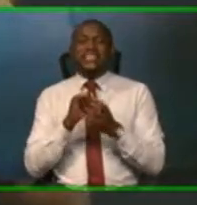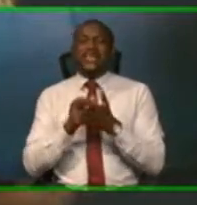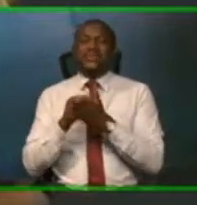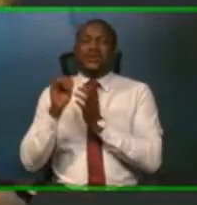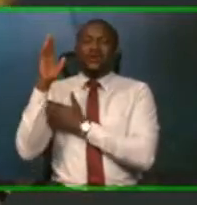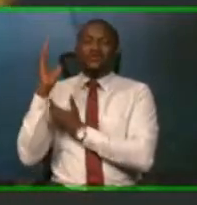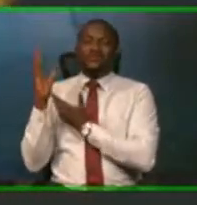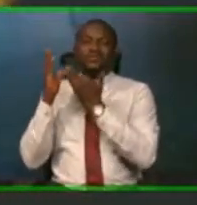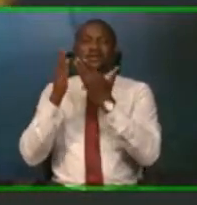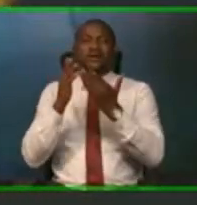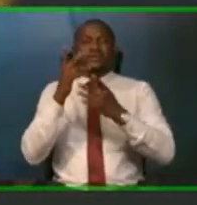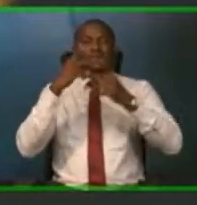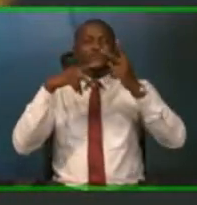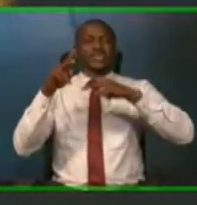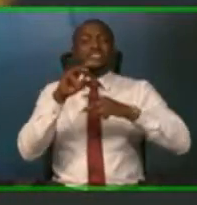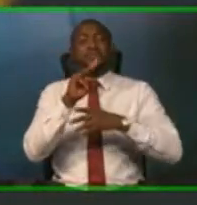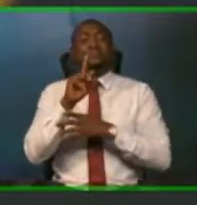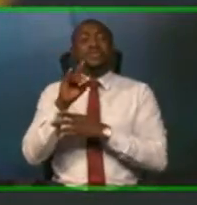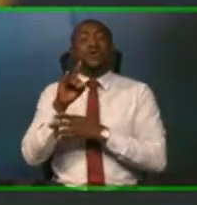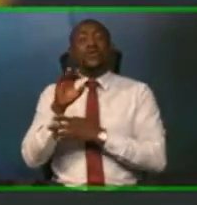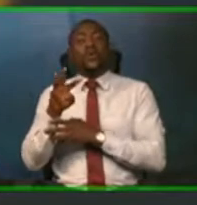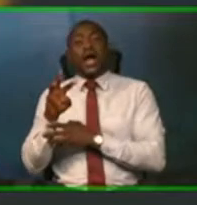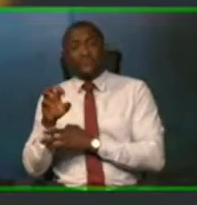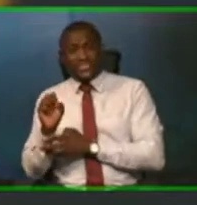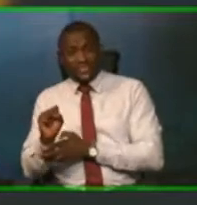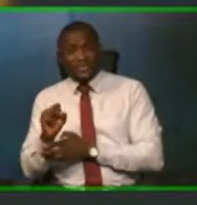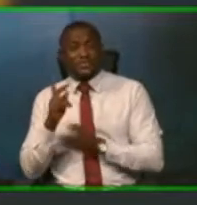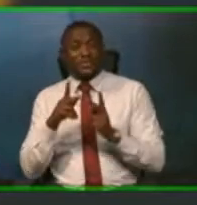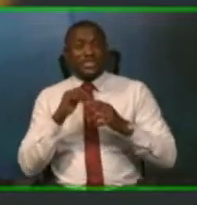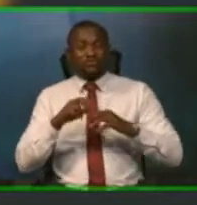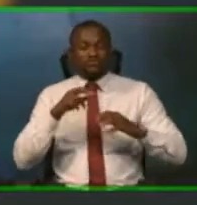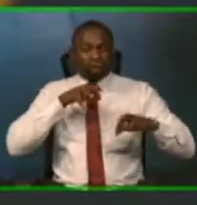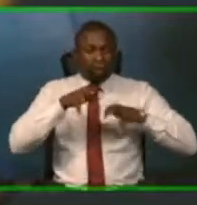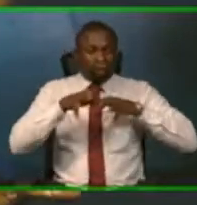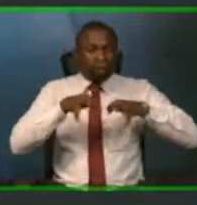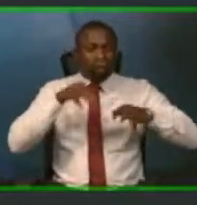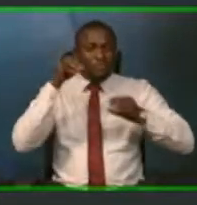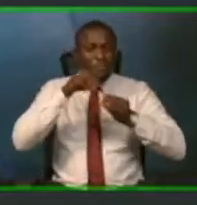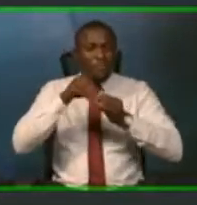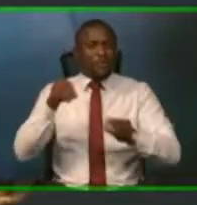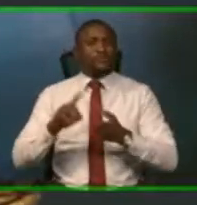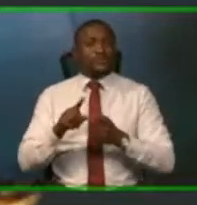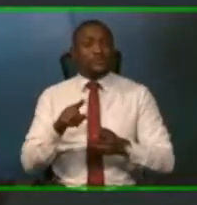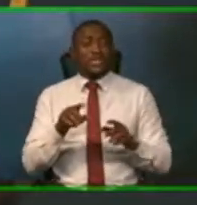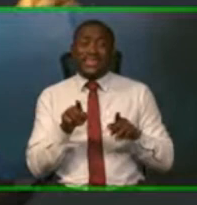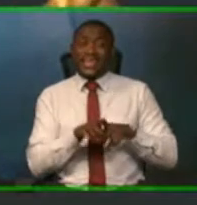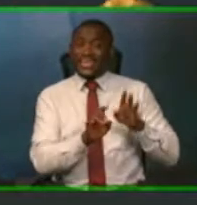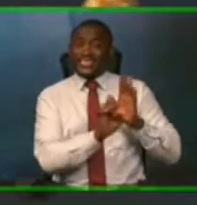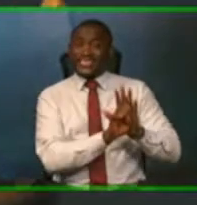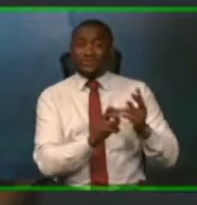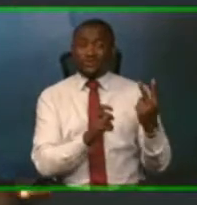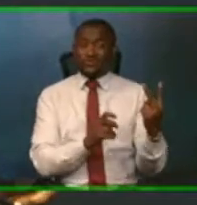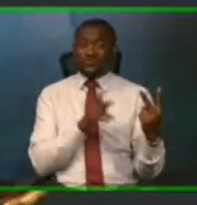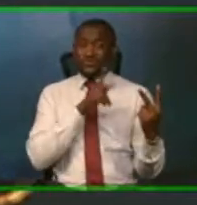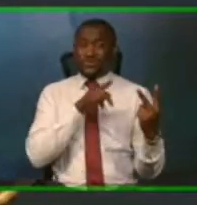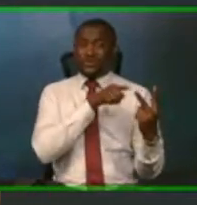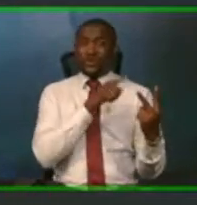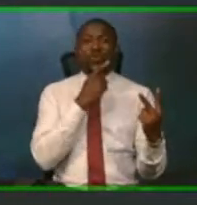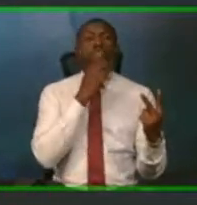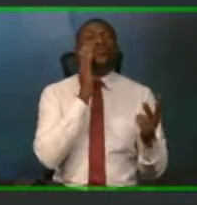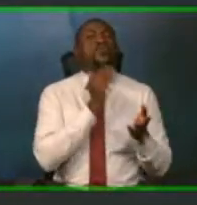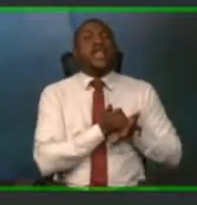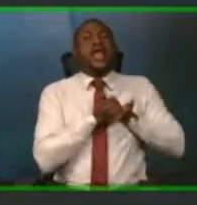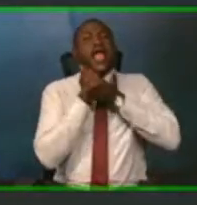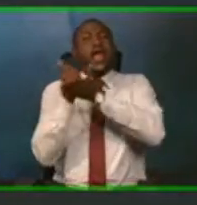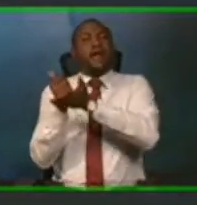prophetic midwives. Listen to what I'm telling you. Like Aquila and Priscilla, who would help you